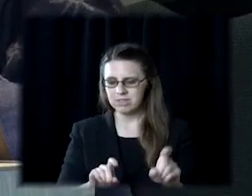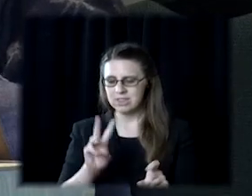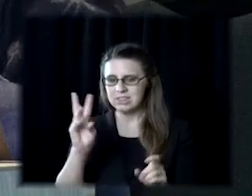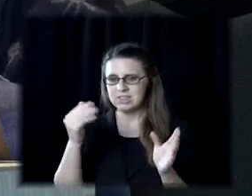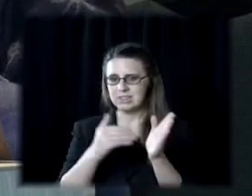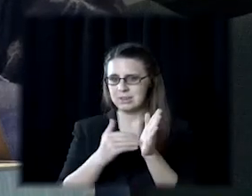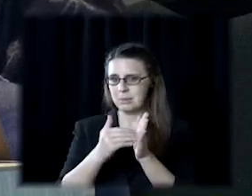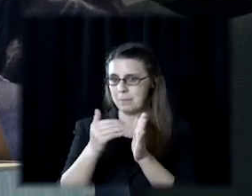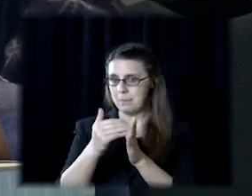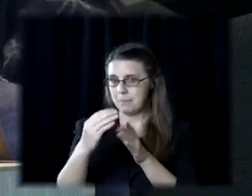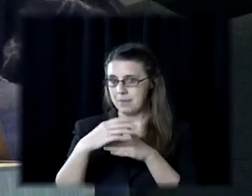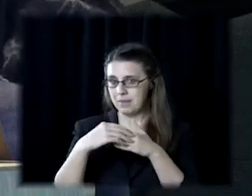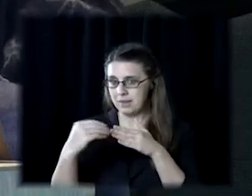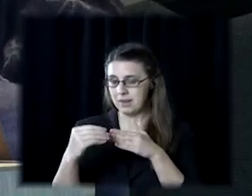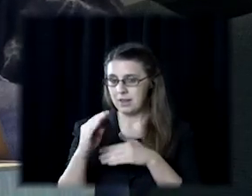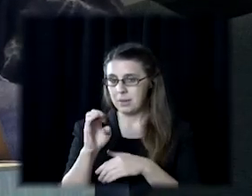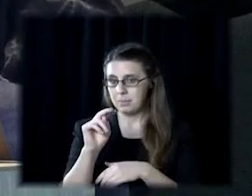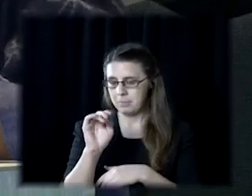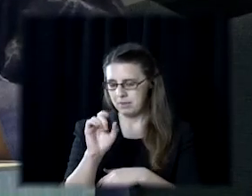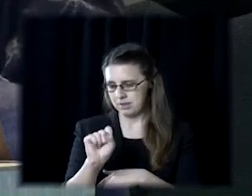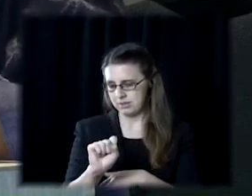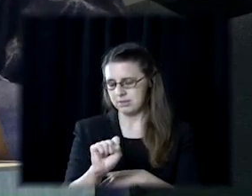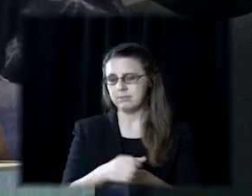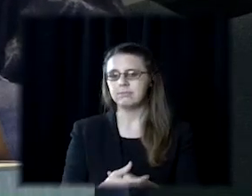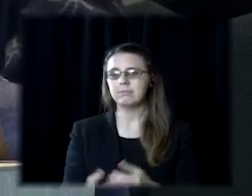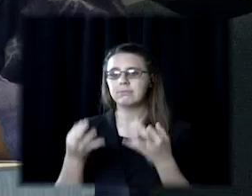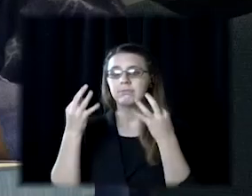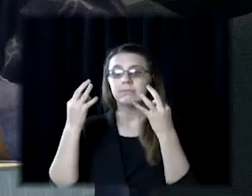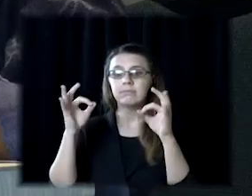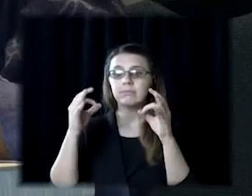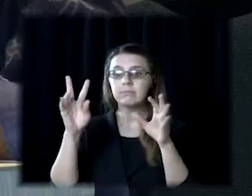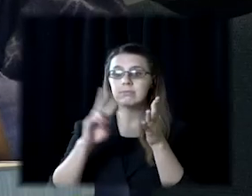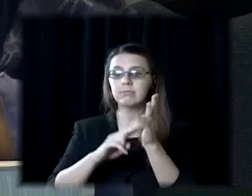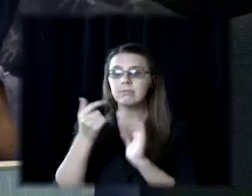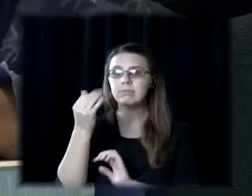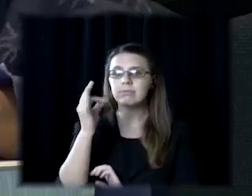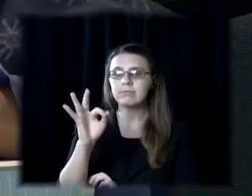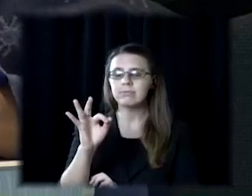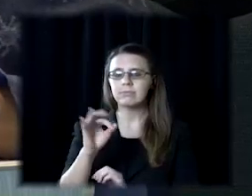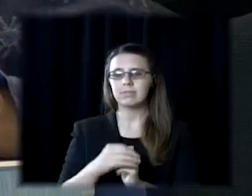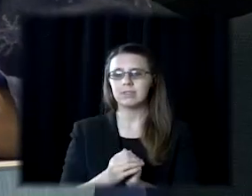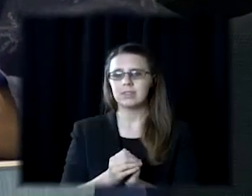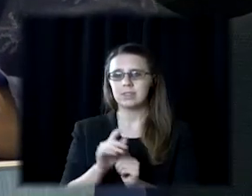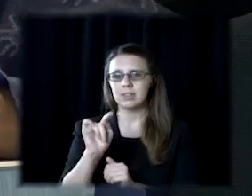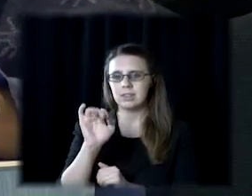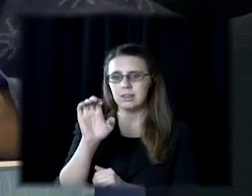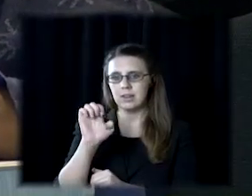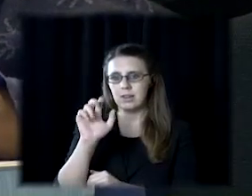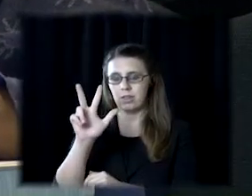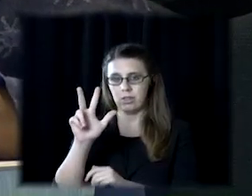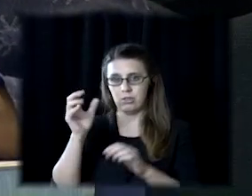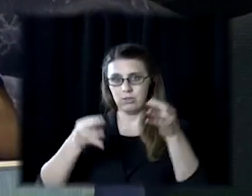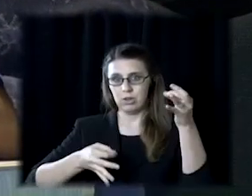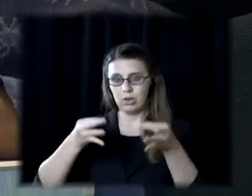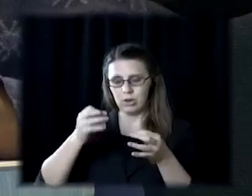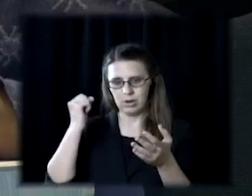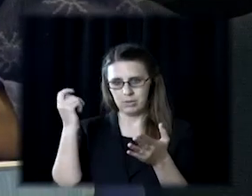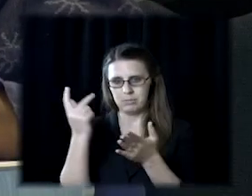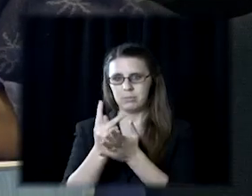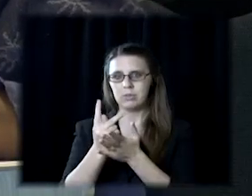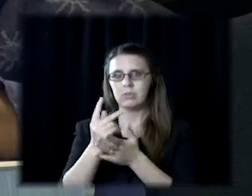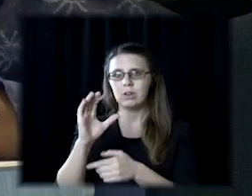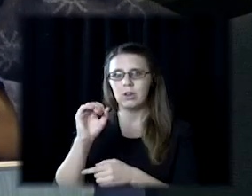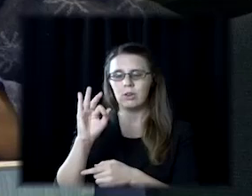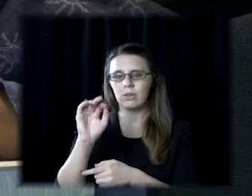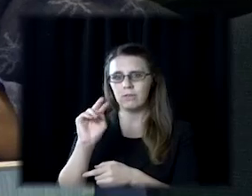obligation bonds. In February of 2019, the Title III court approved the COFINA plan of adjustment, which is the